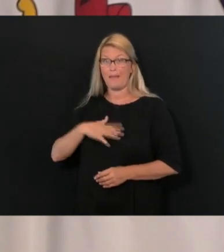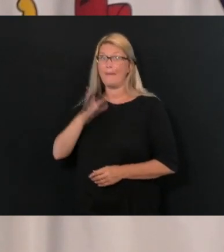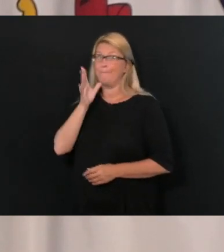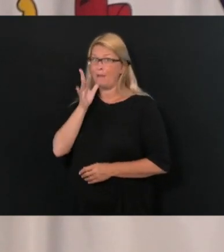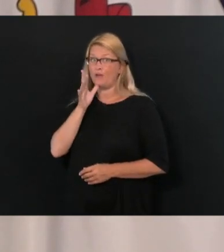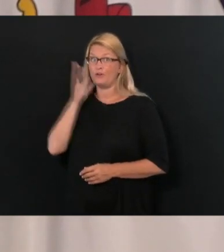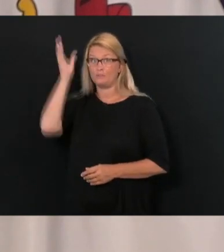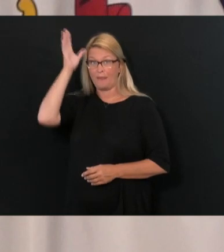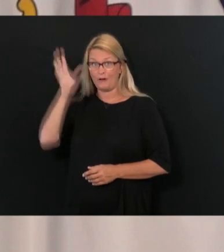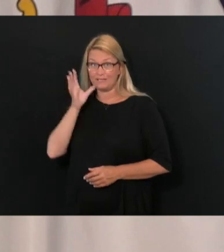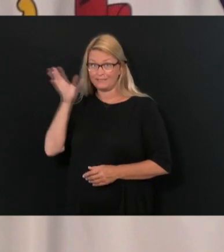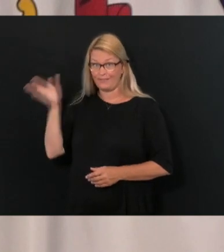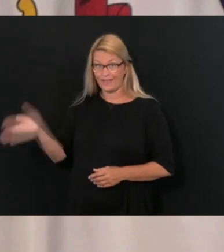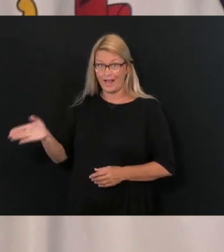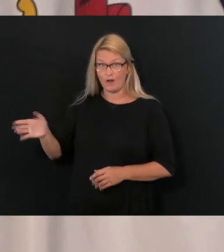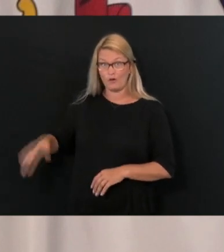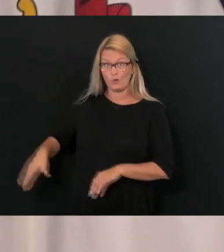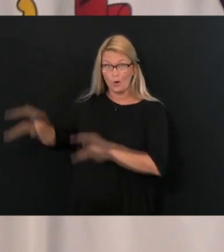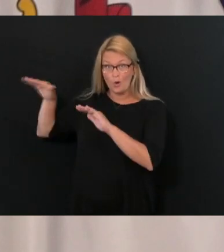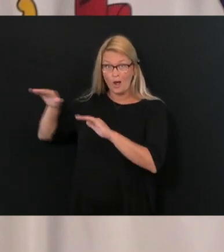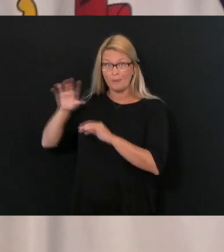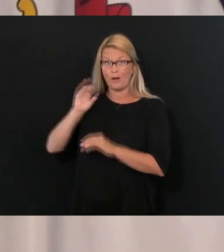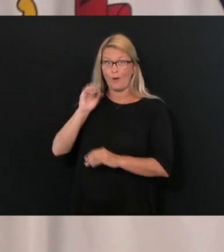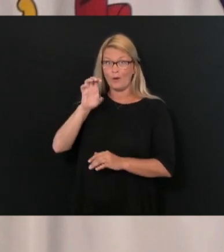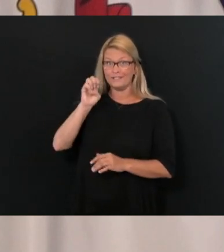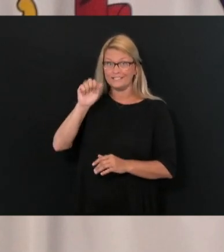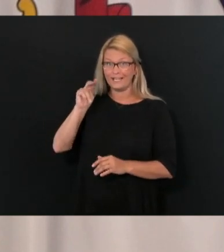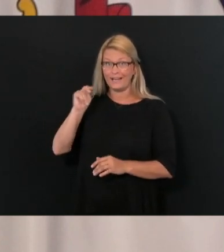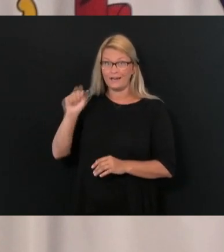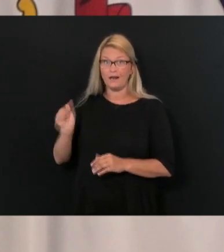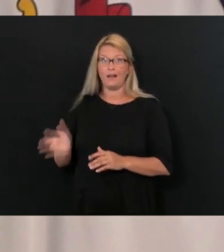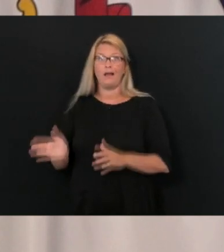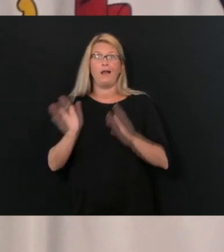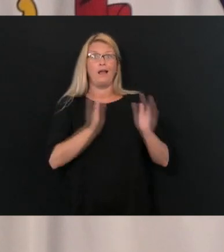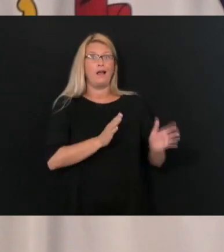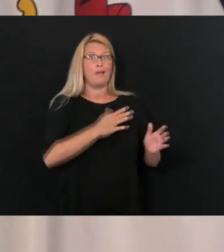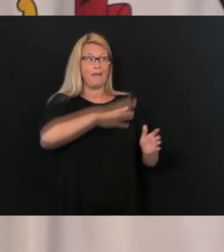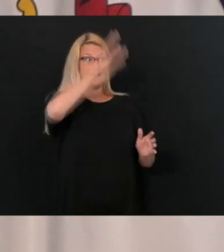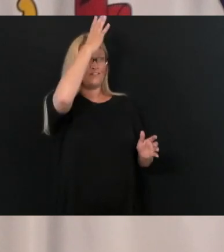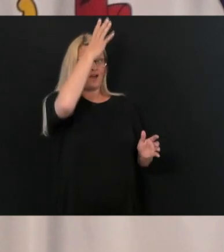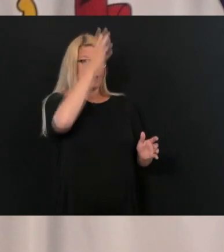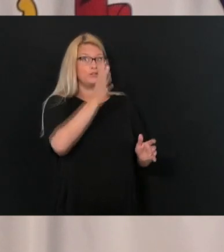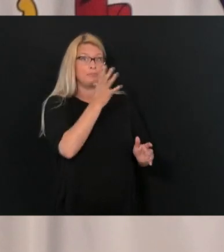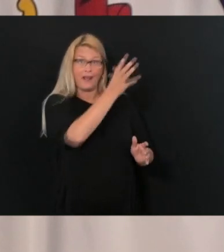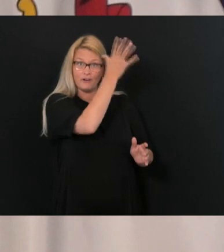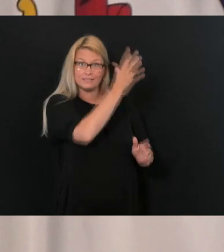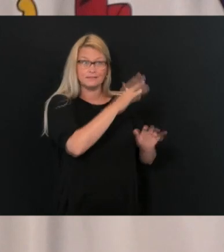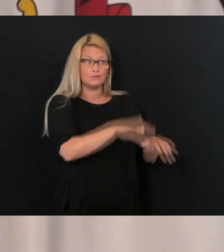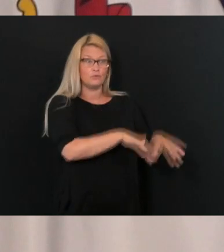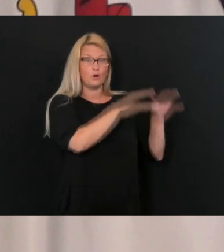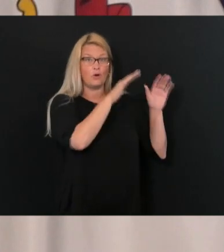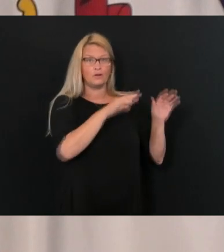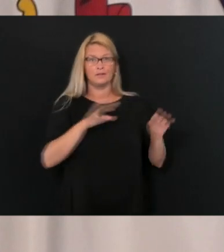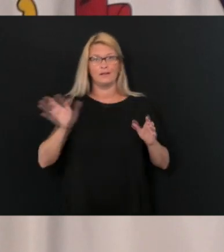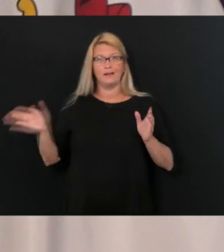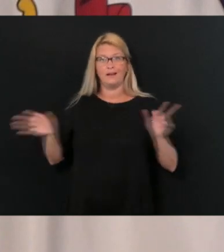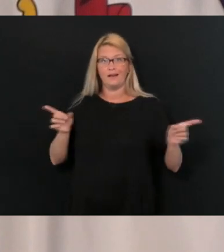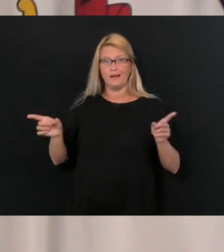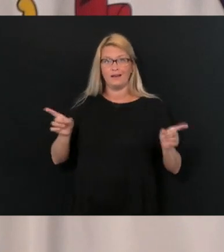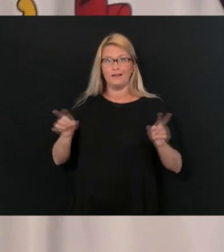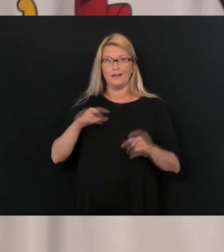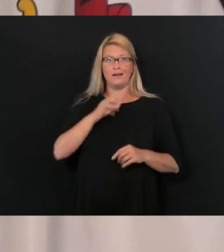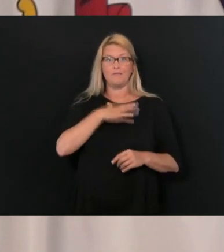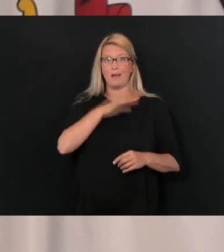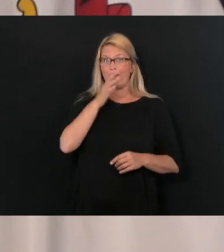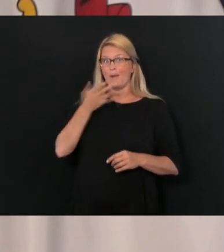up on one side of Oceana, and my dad's mom and dad on the other side in a little town, Copperston, and my mom at Huff